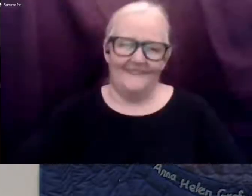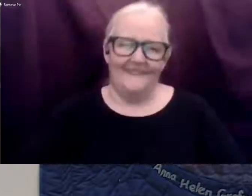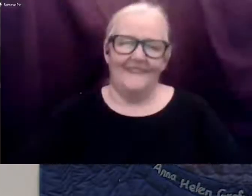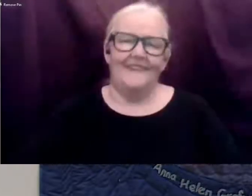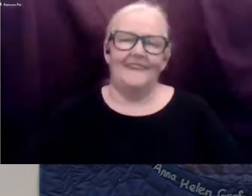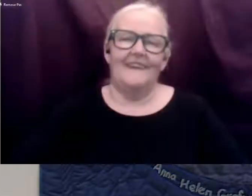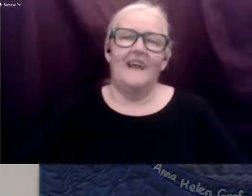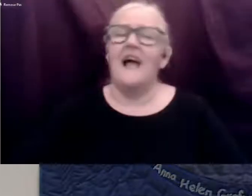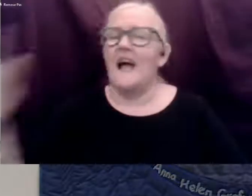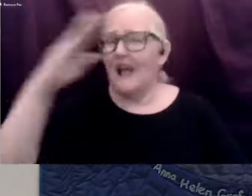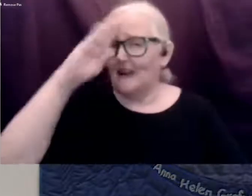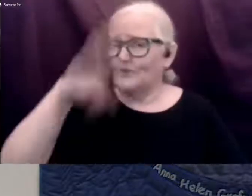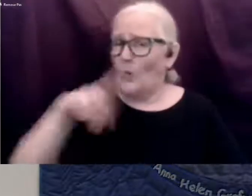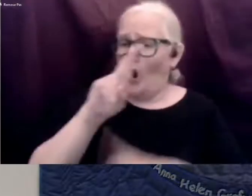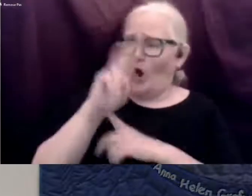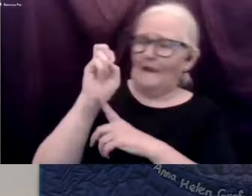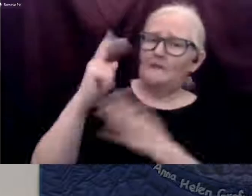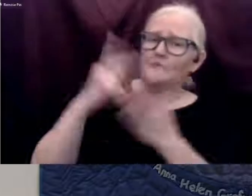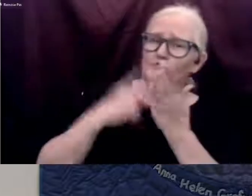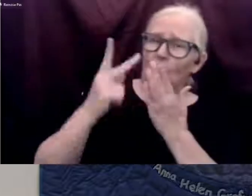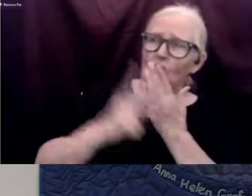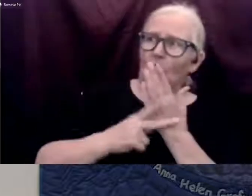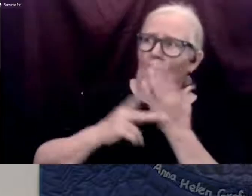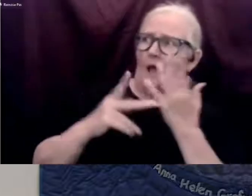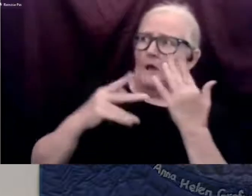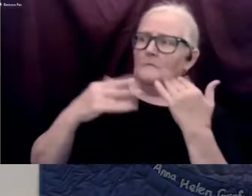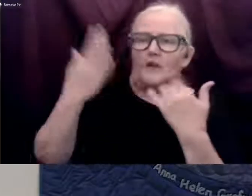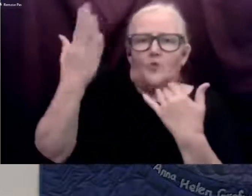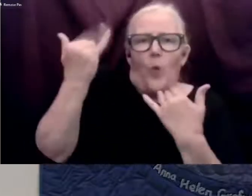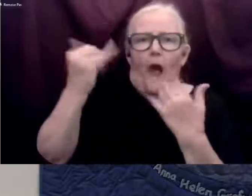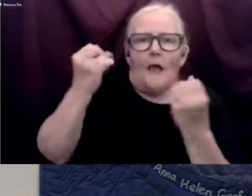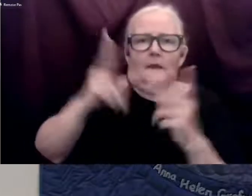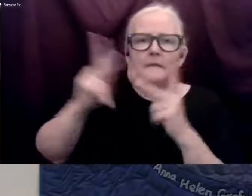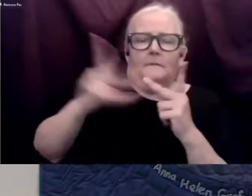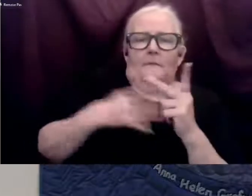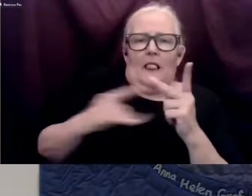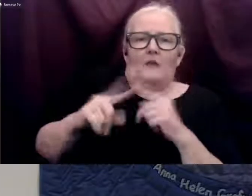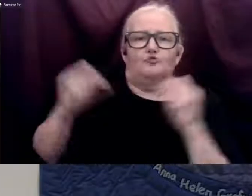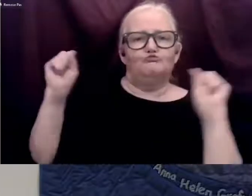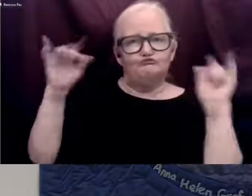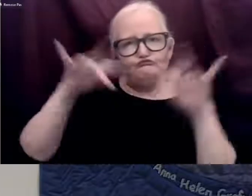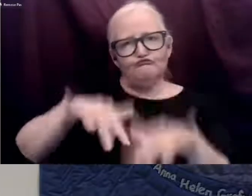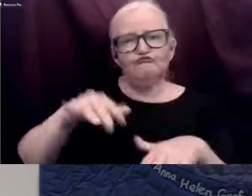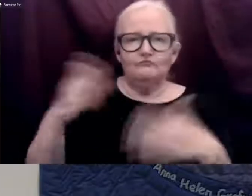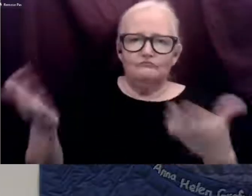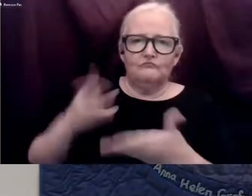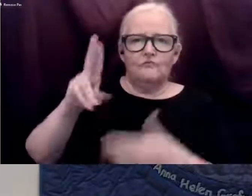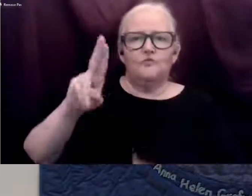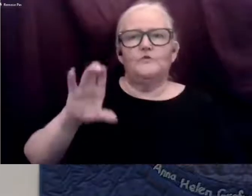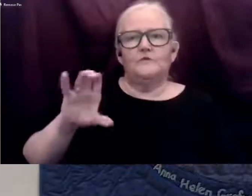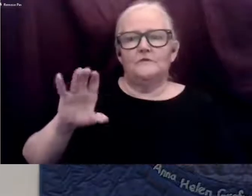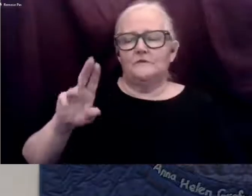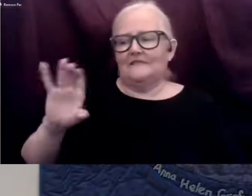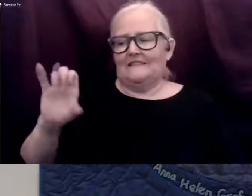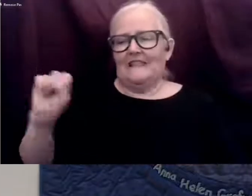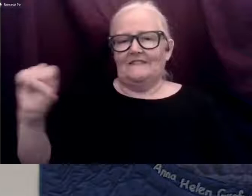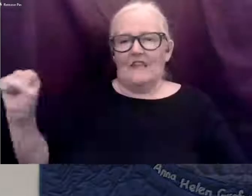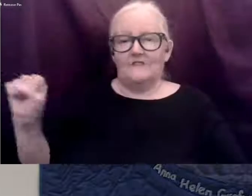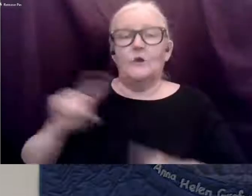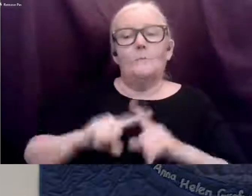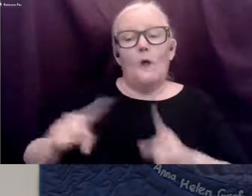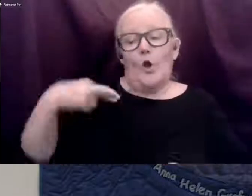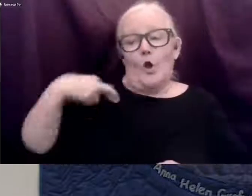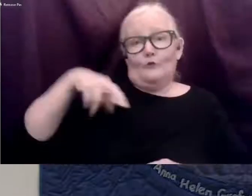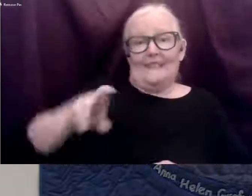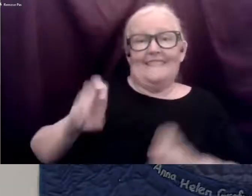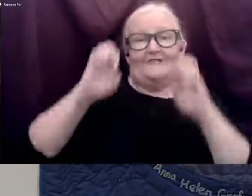of what brings a lot of people to UUCSS. But religious education, the actual process of nurturing